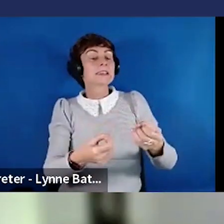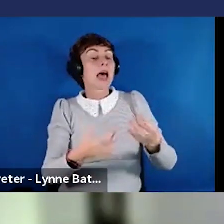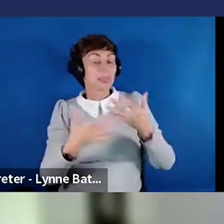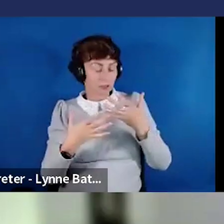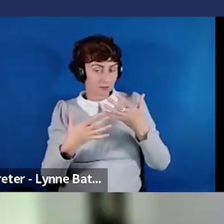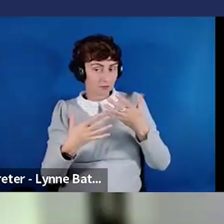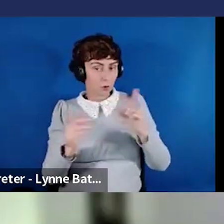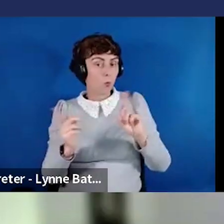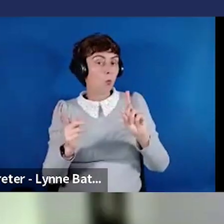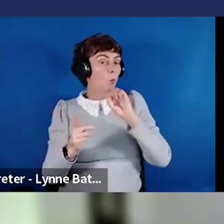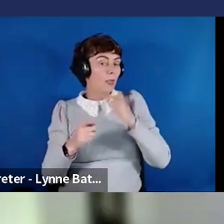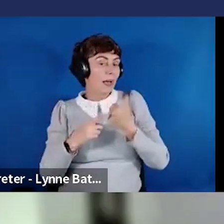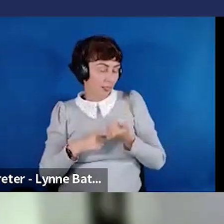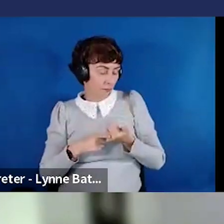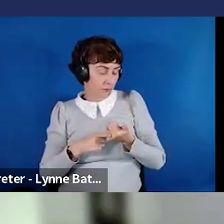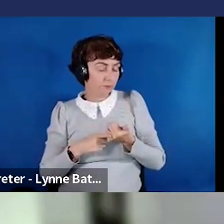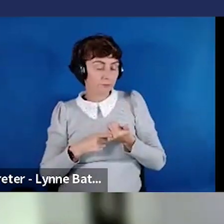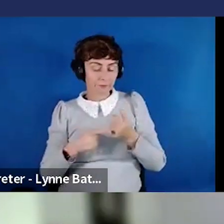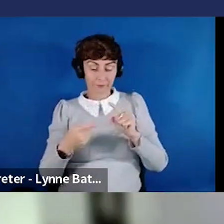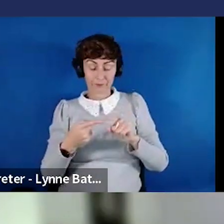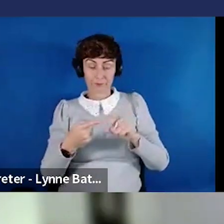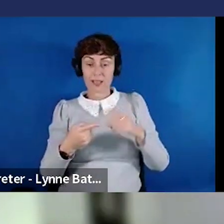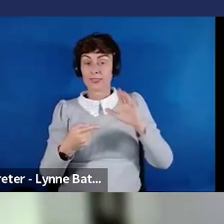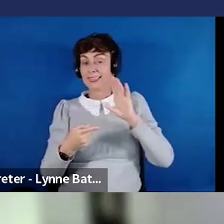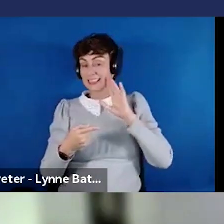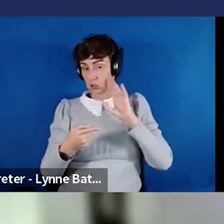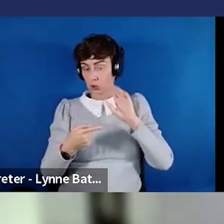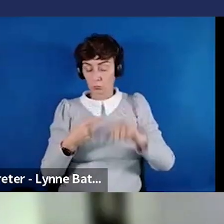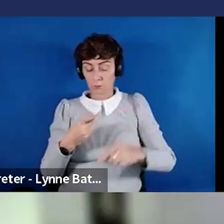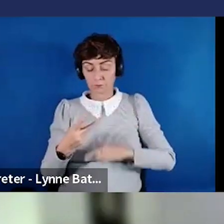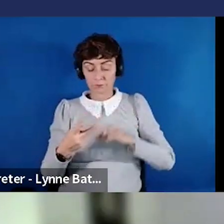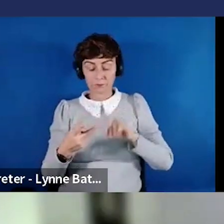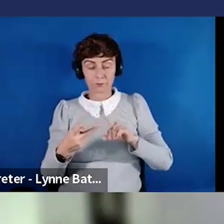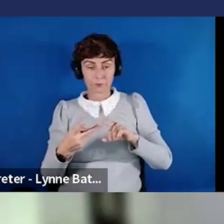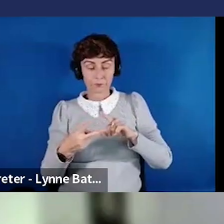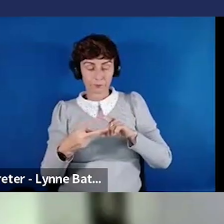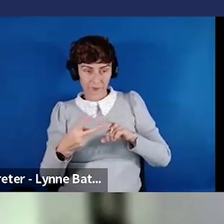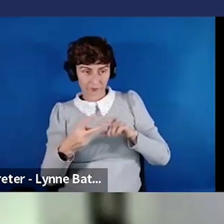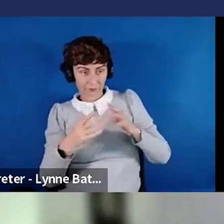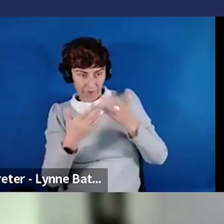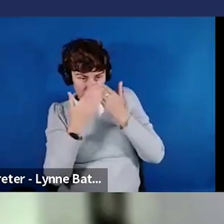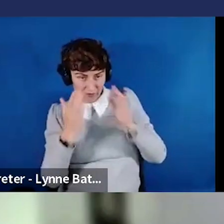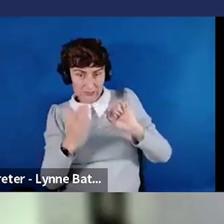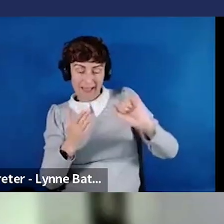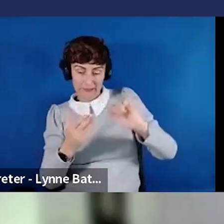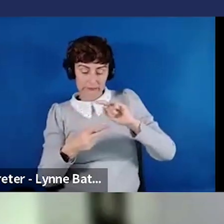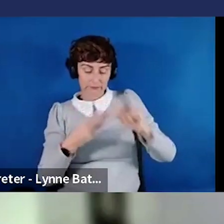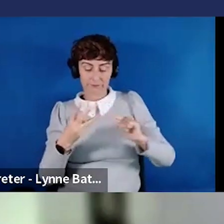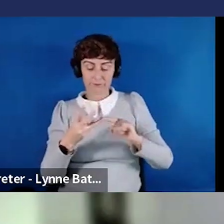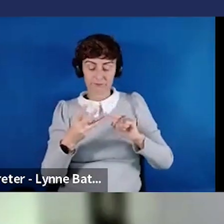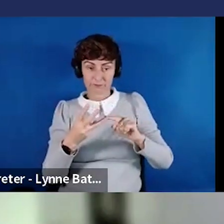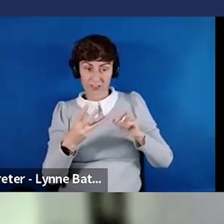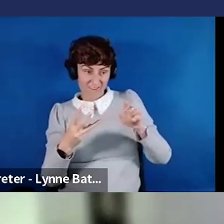help are, as I said before, being acknowledged, being listened to, validating the